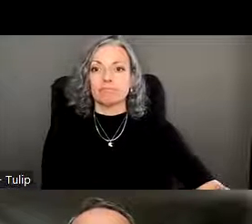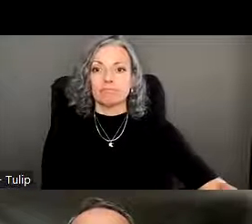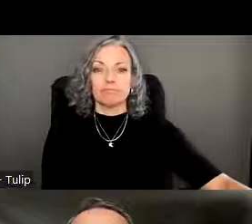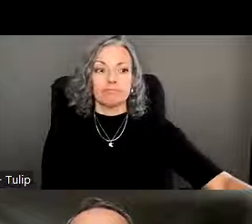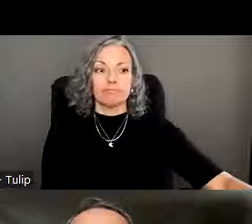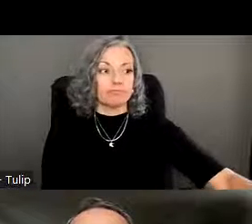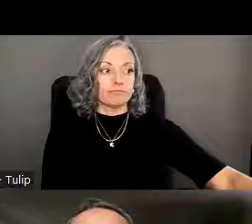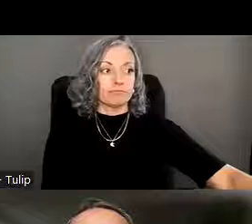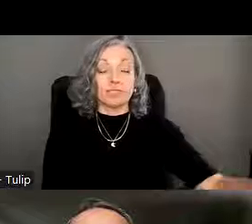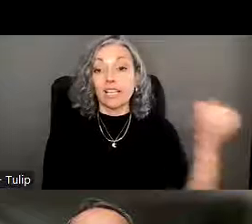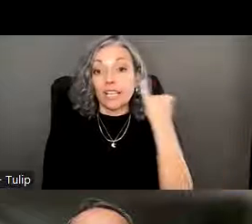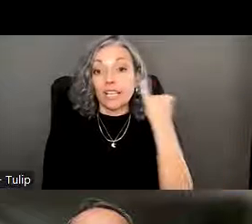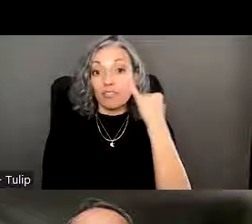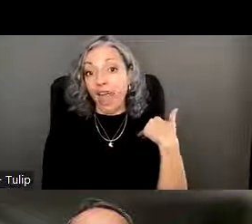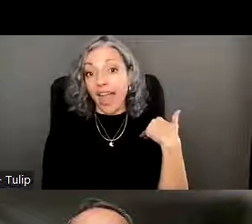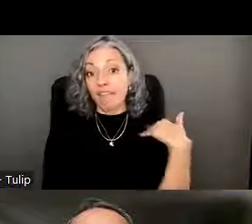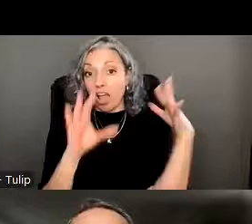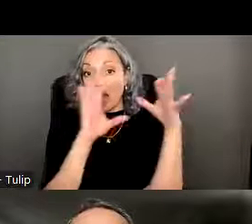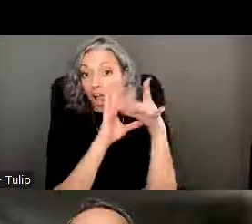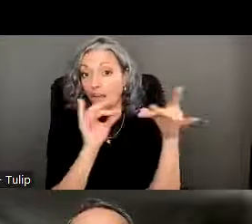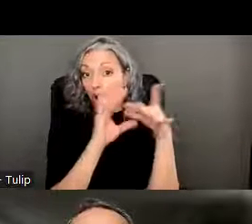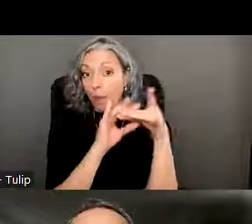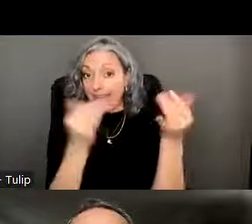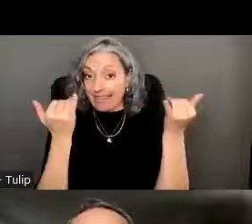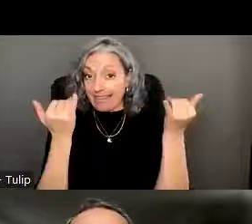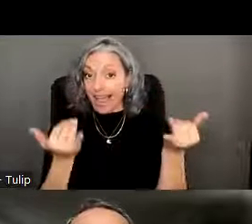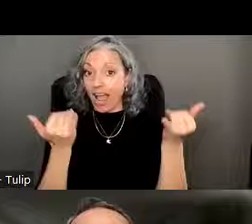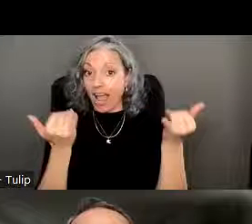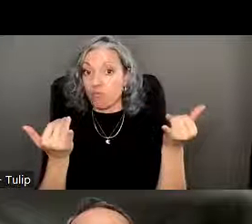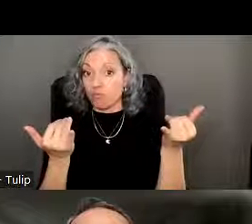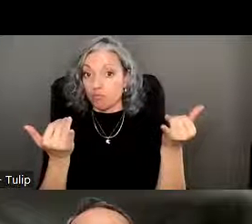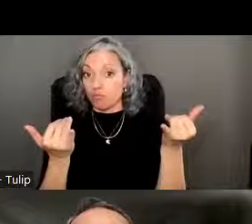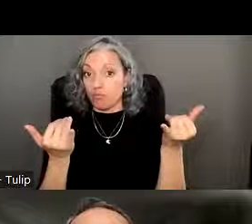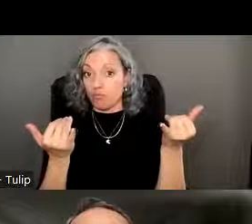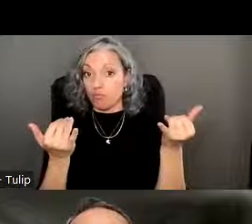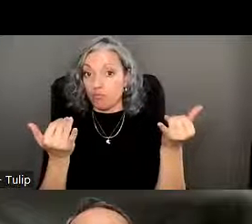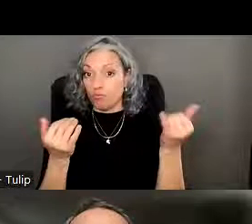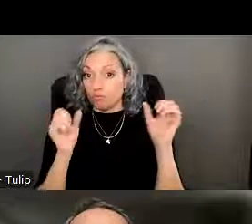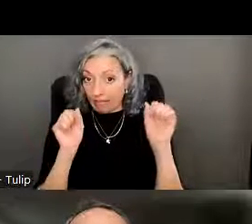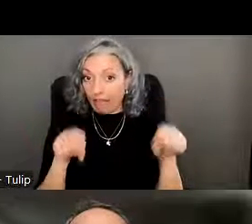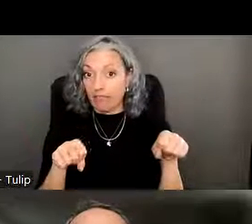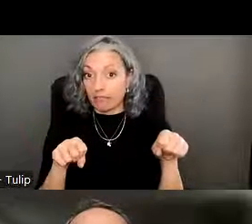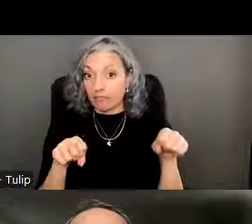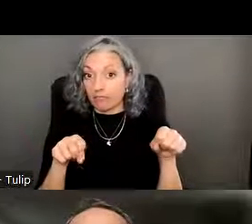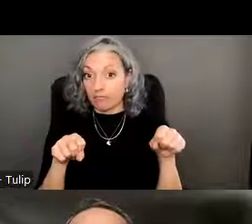if you have a public comment, this is a time to give it to the